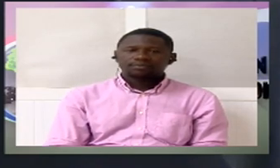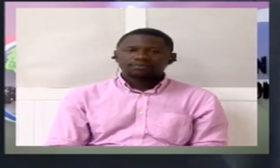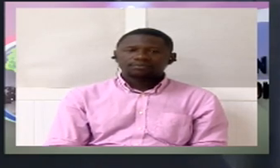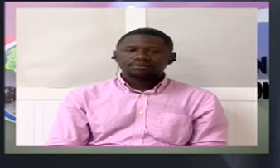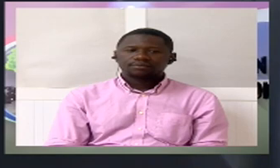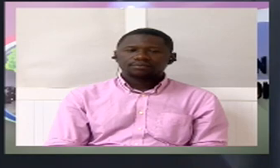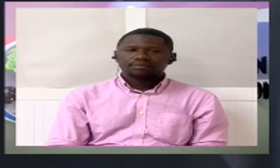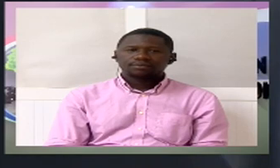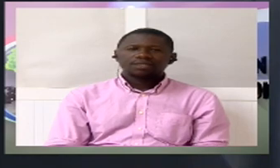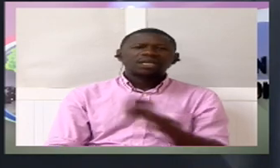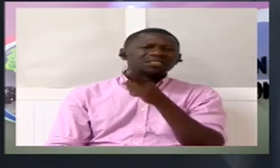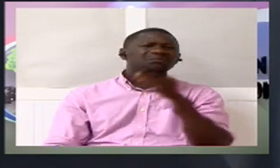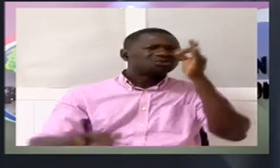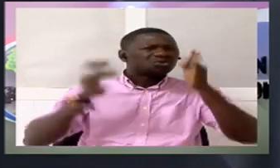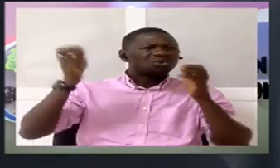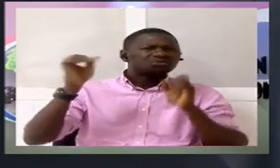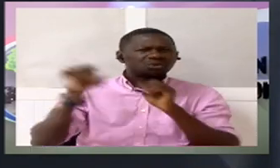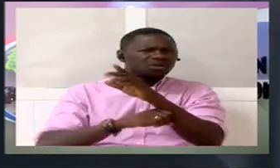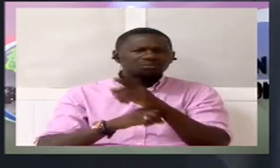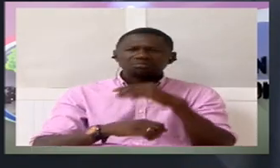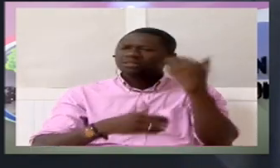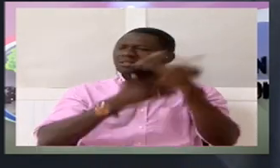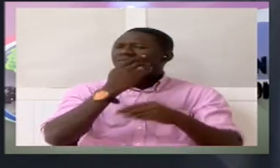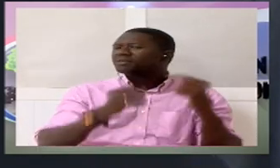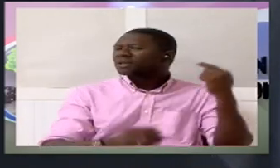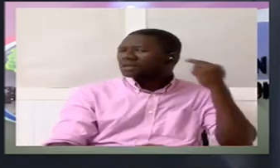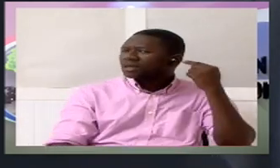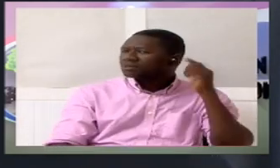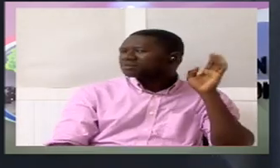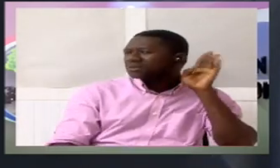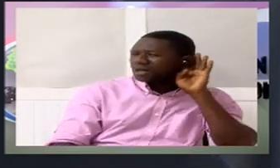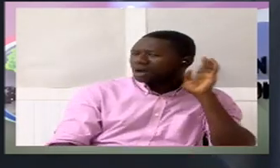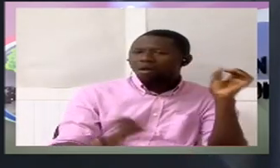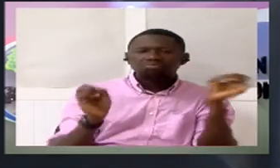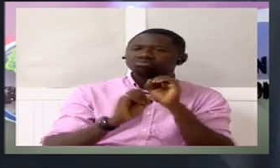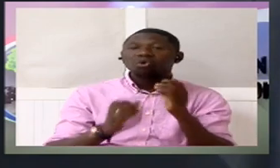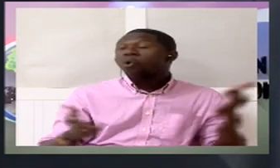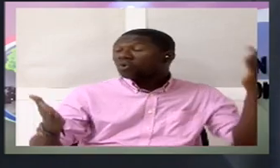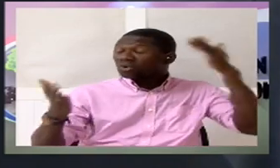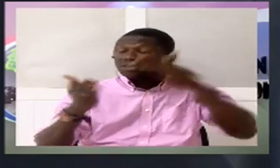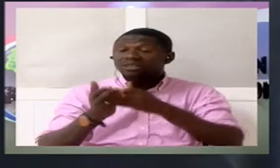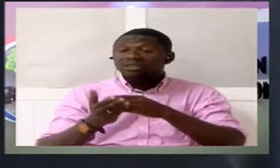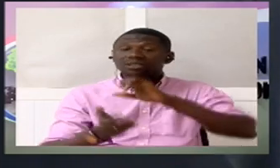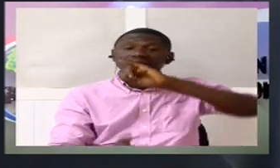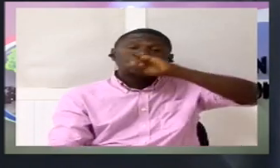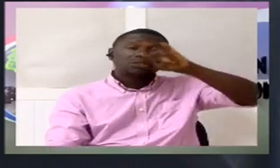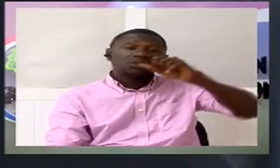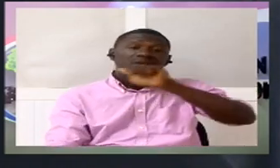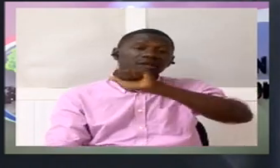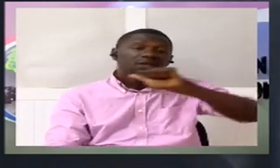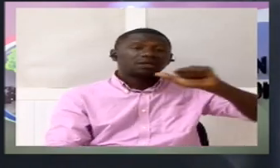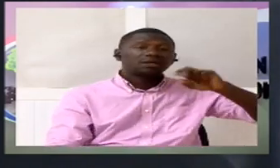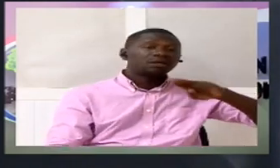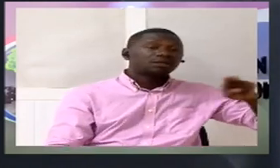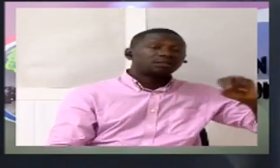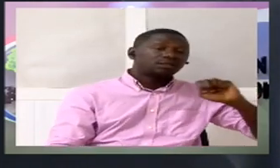court order namna moy namna je fo bring jani commissioner established wala yele taro ñi tandil la ba je wala for the first time. I never heard